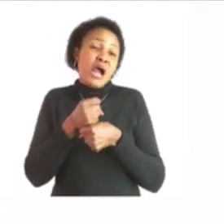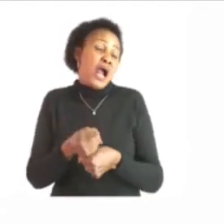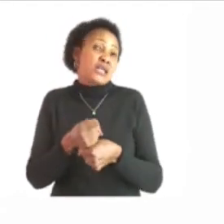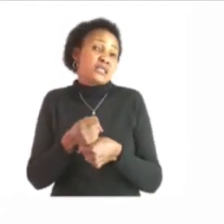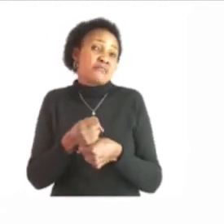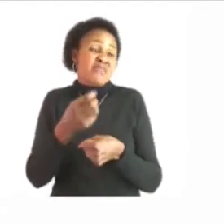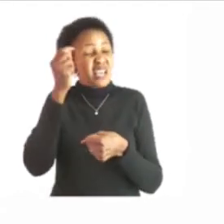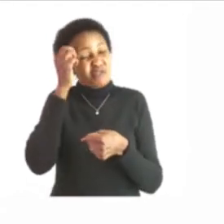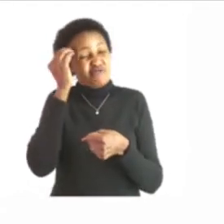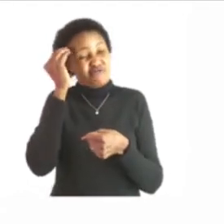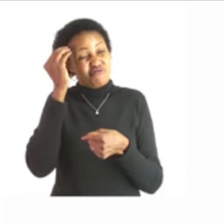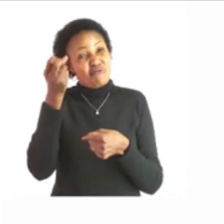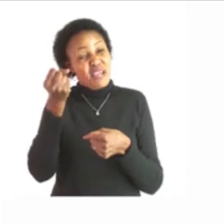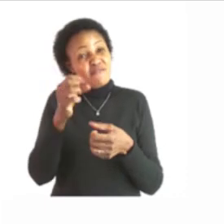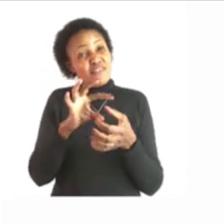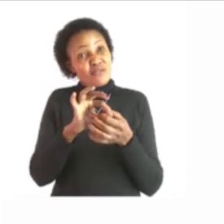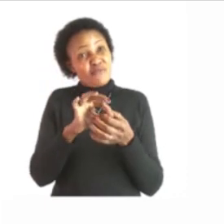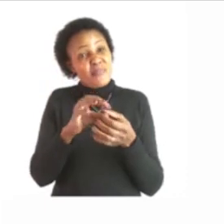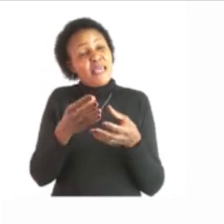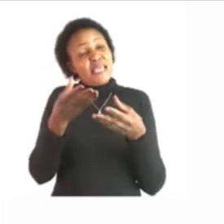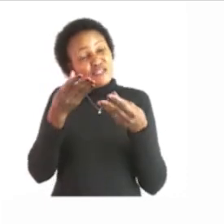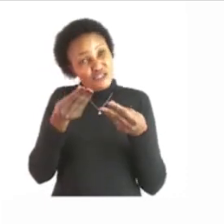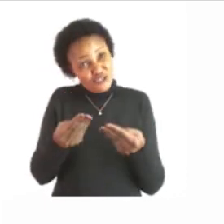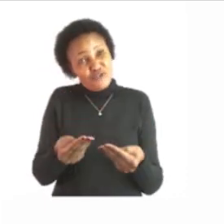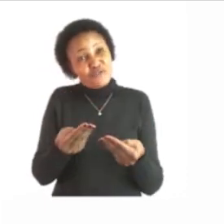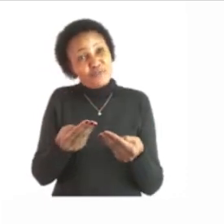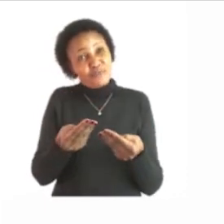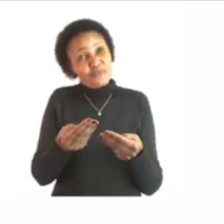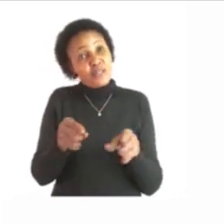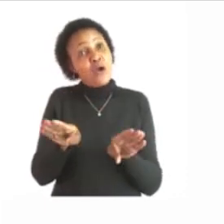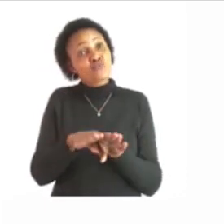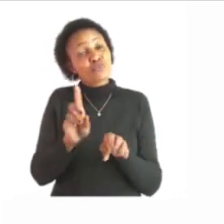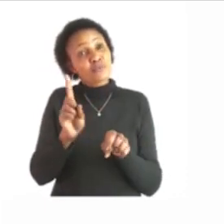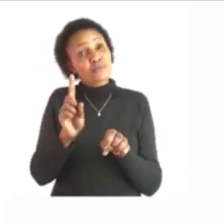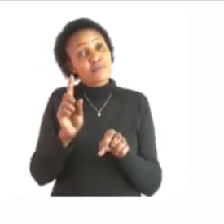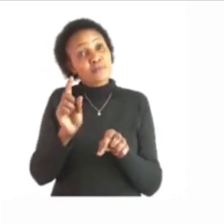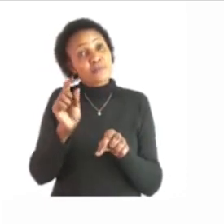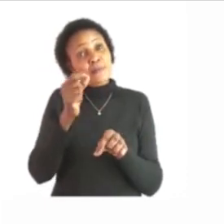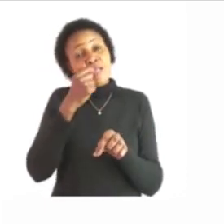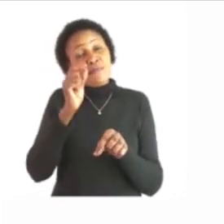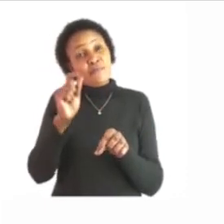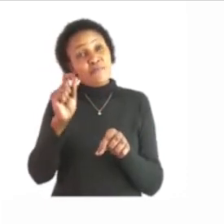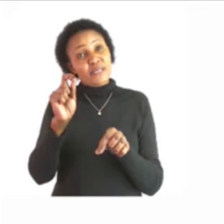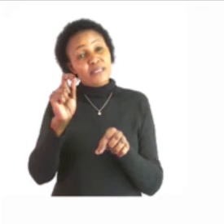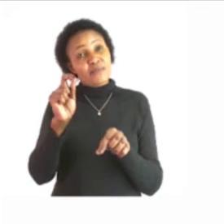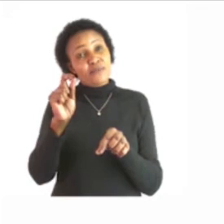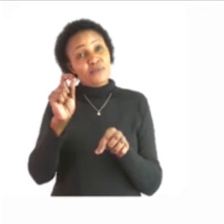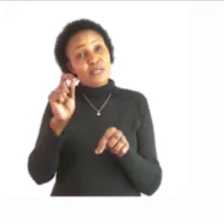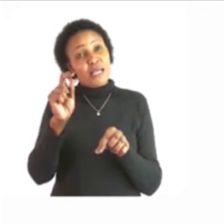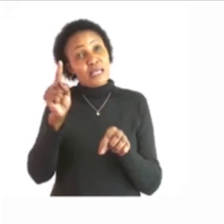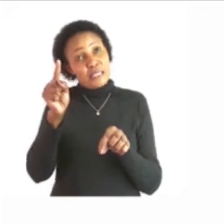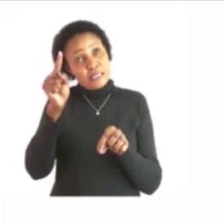at home. It is soft. So what you do is take your pencil or your crayon